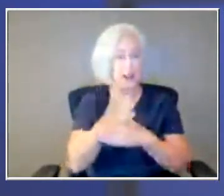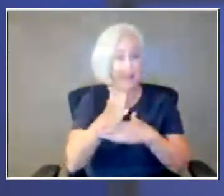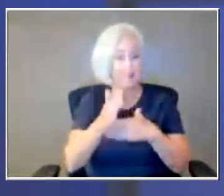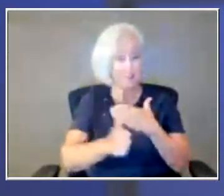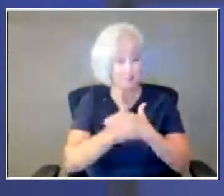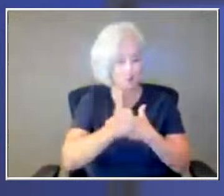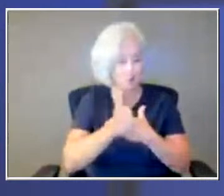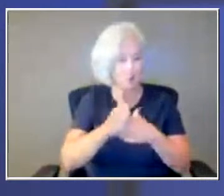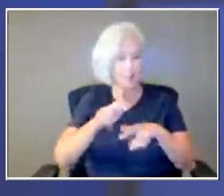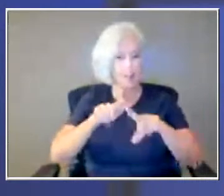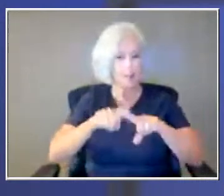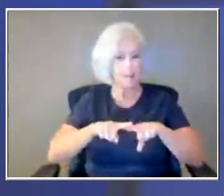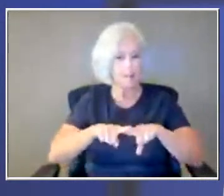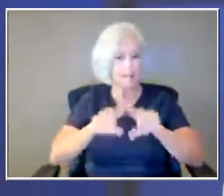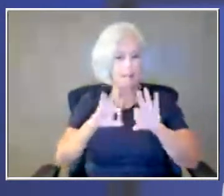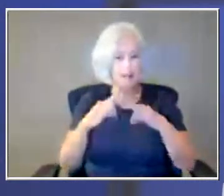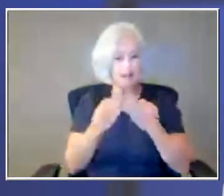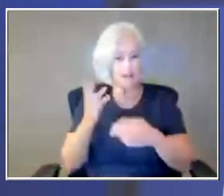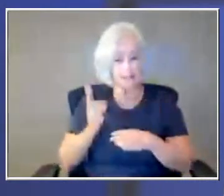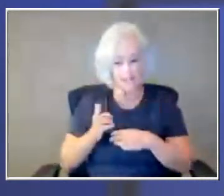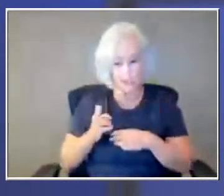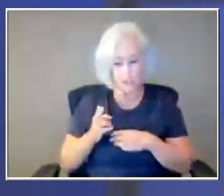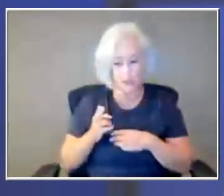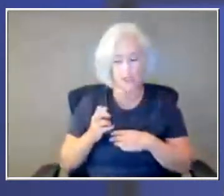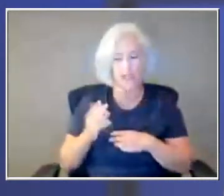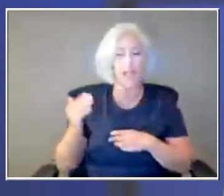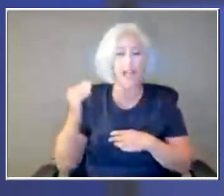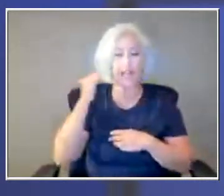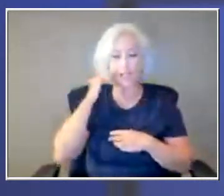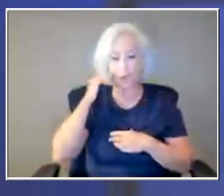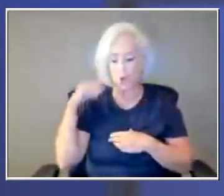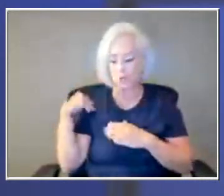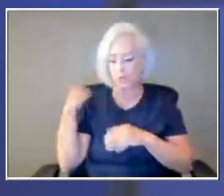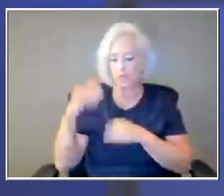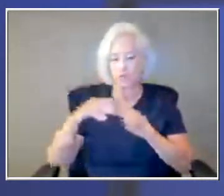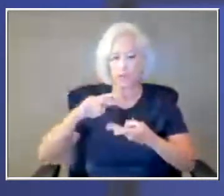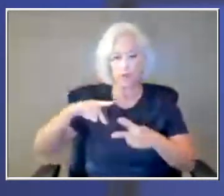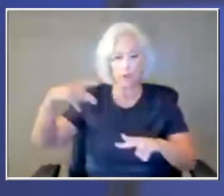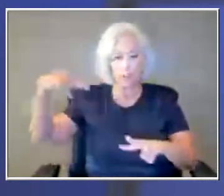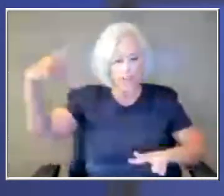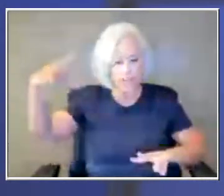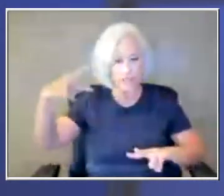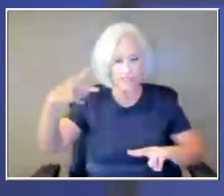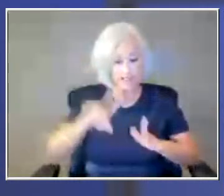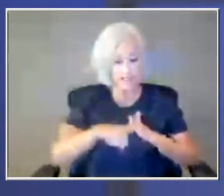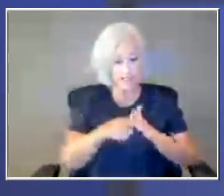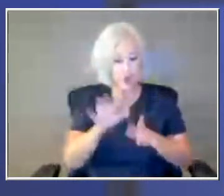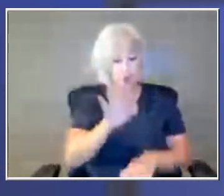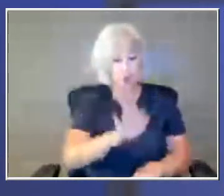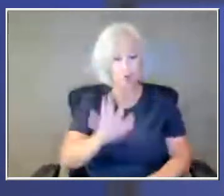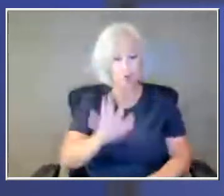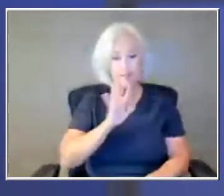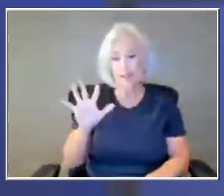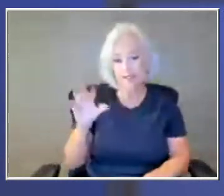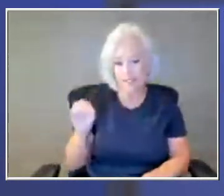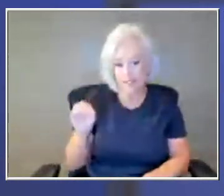known genetics, men are encouraged to start around age 50, and generally